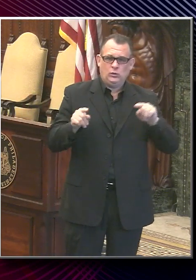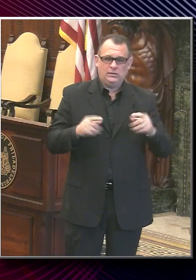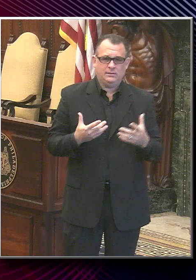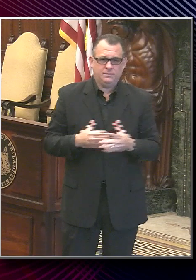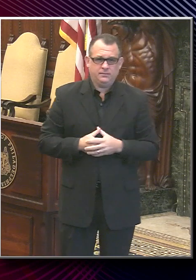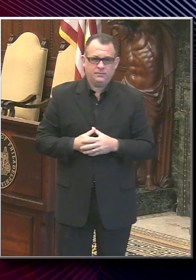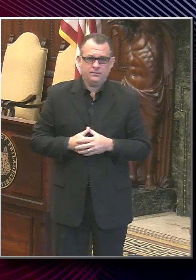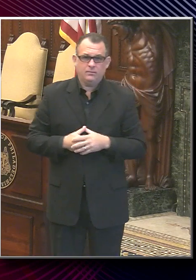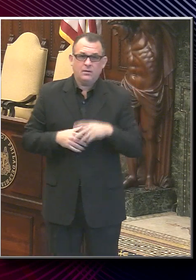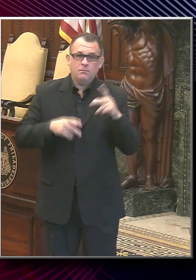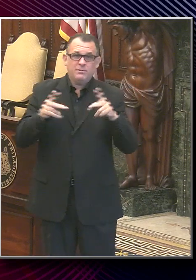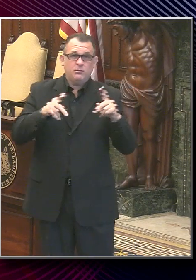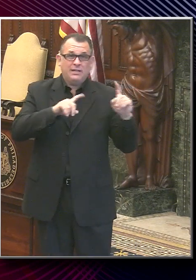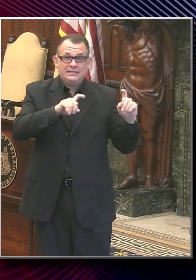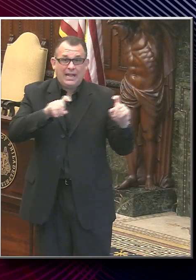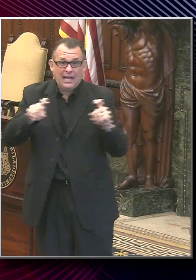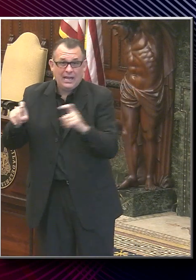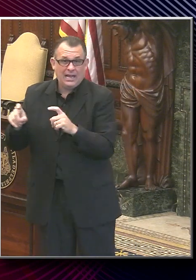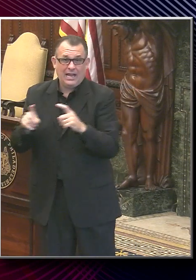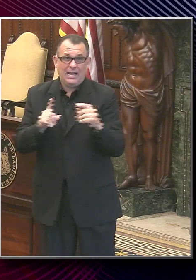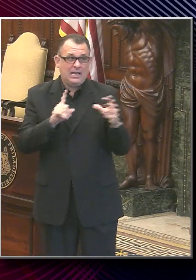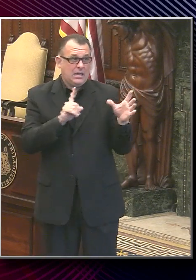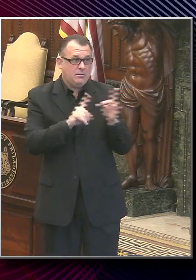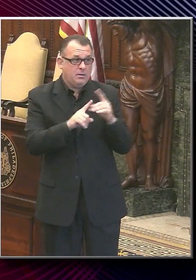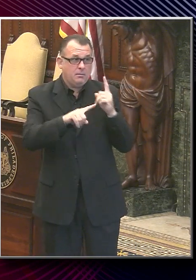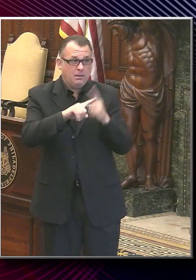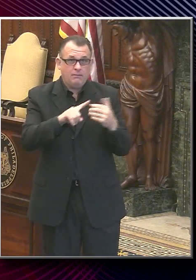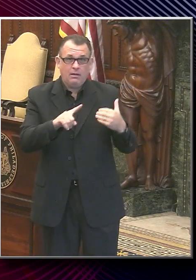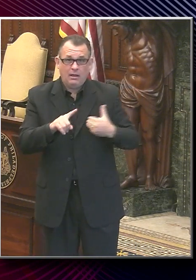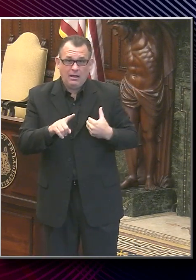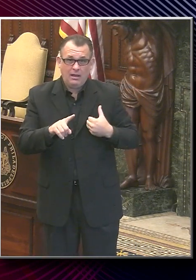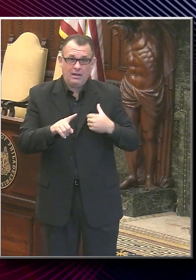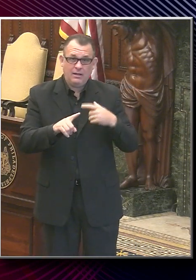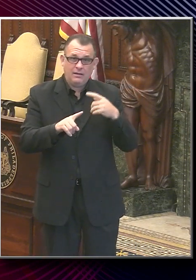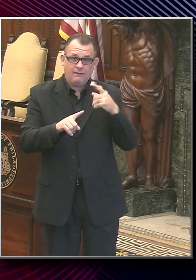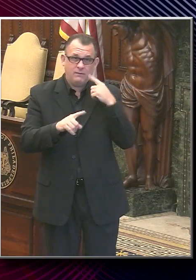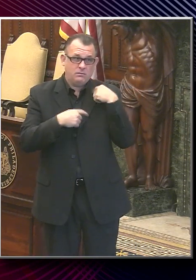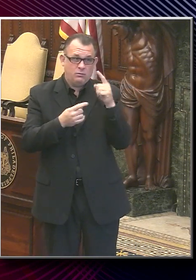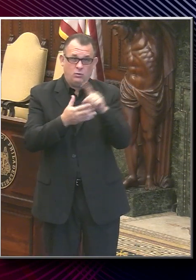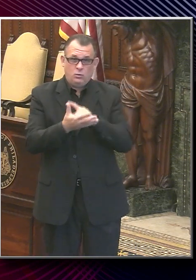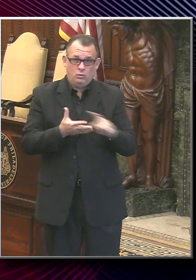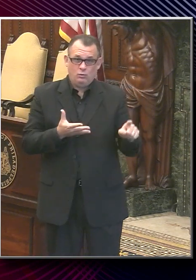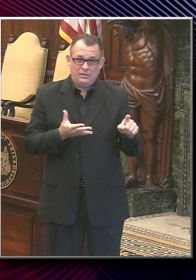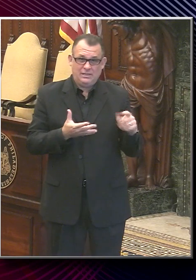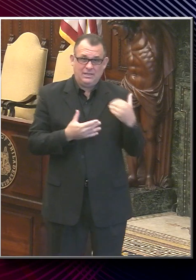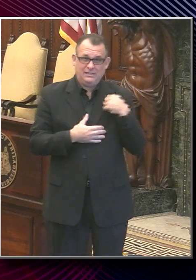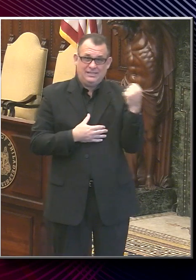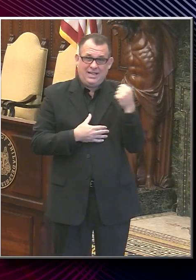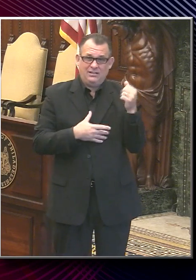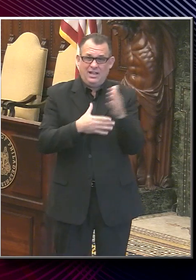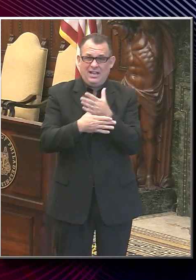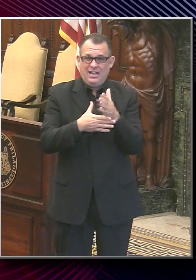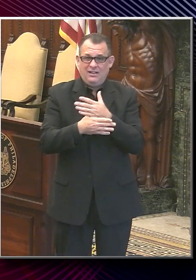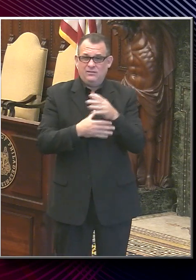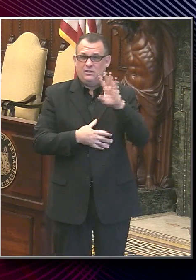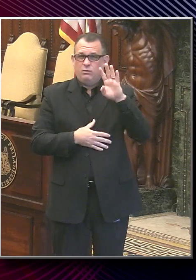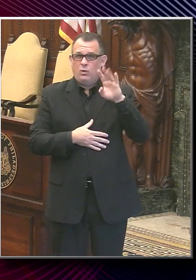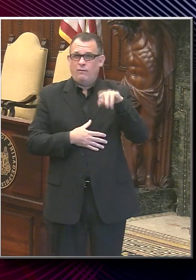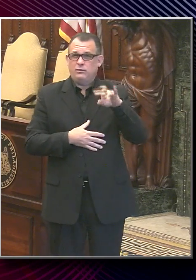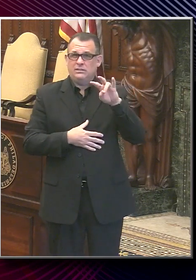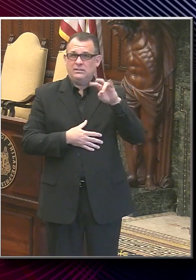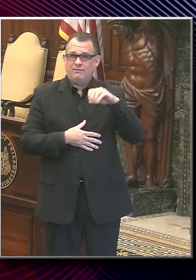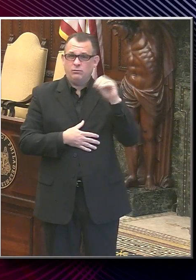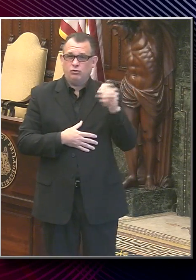who are tested that test positive. And for the last week that ended last Saturday, we averaged at 4.7% that were